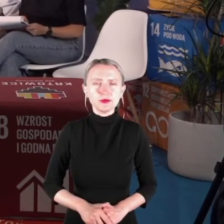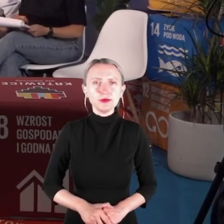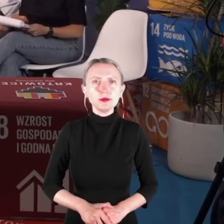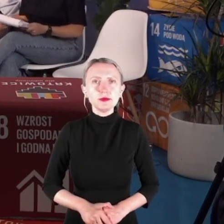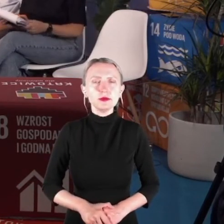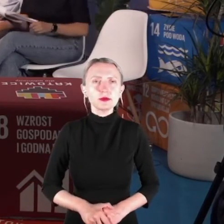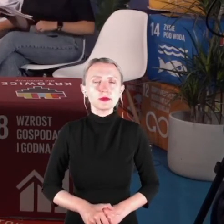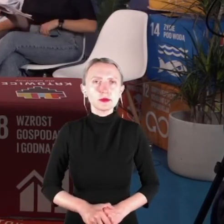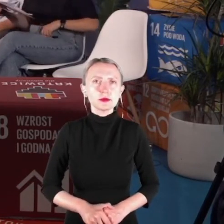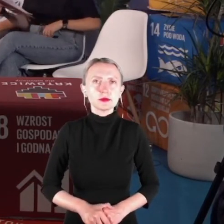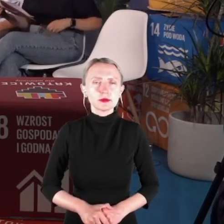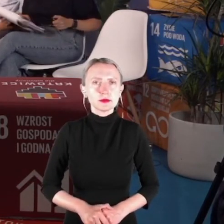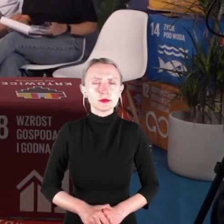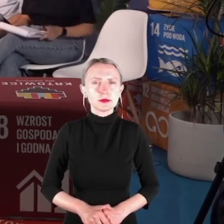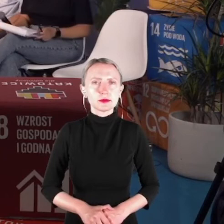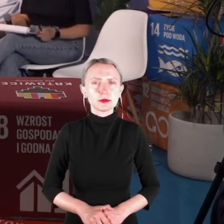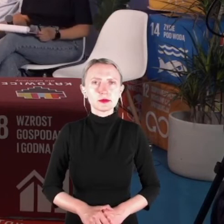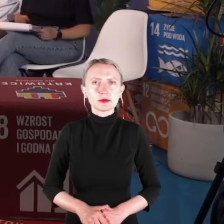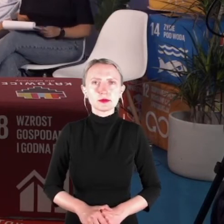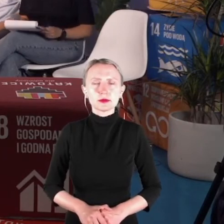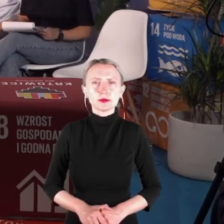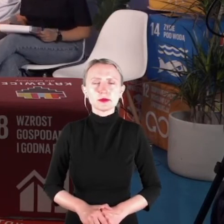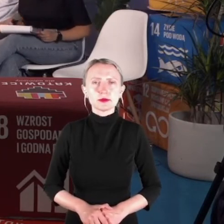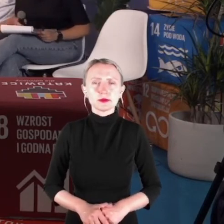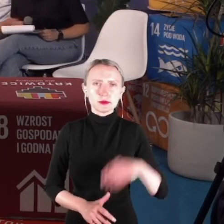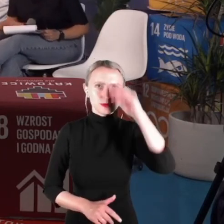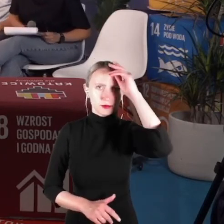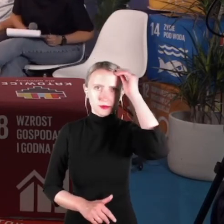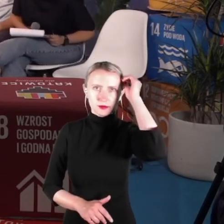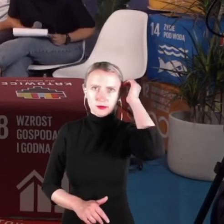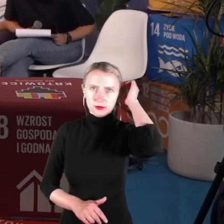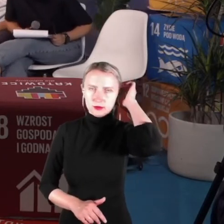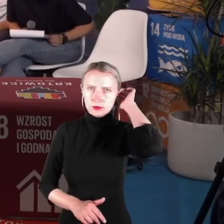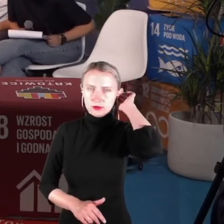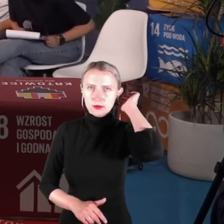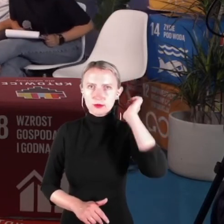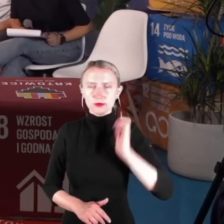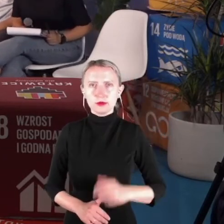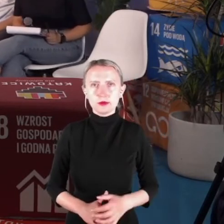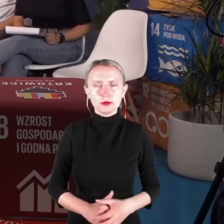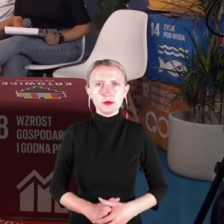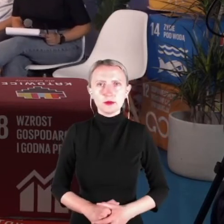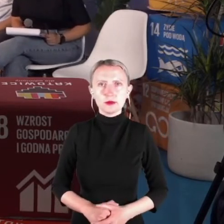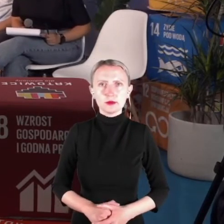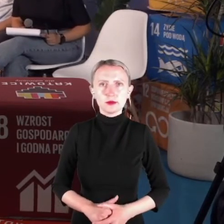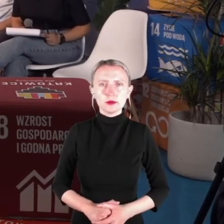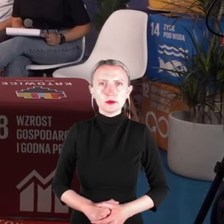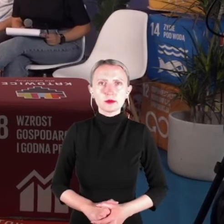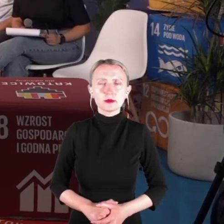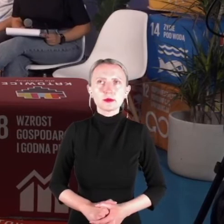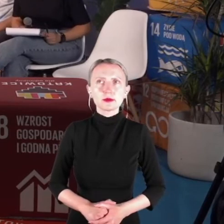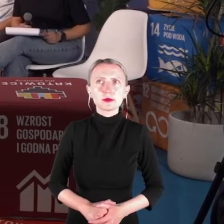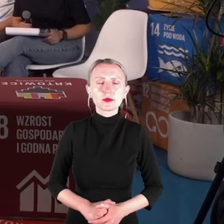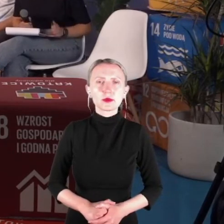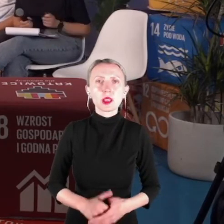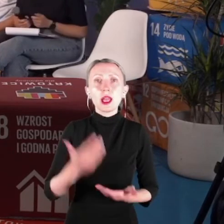Thank you. Hi, okay, that's better. Yeah, I had a bad trip up here. I was late, and I'm so sorry that I missed